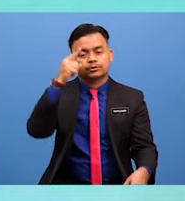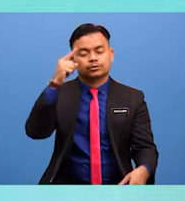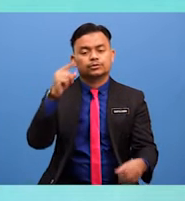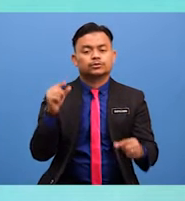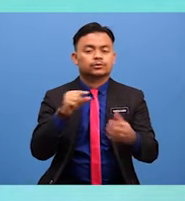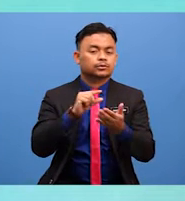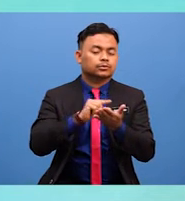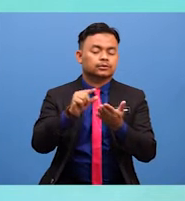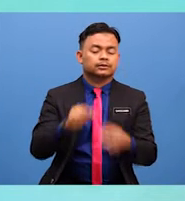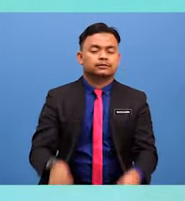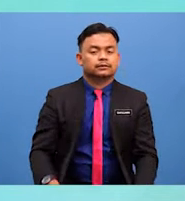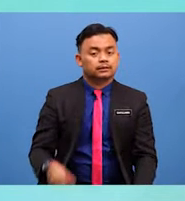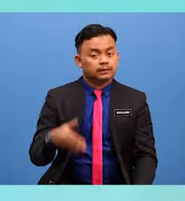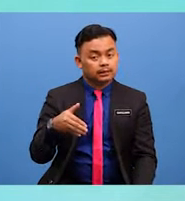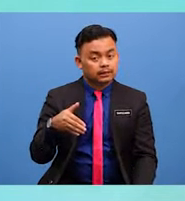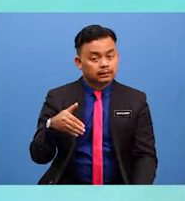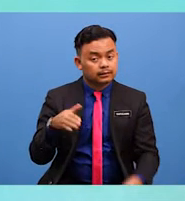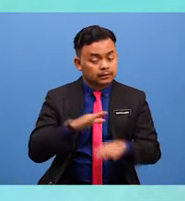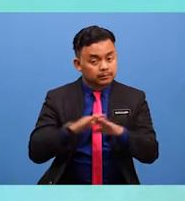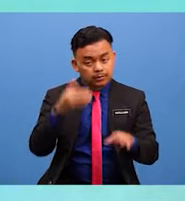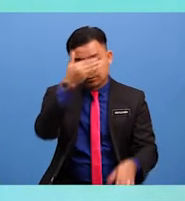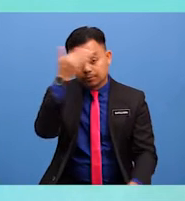Don't forget to write your email address too.